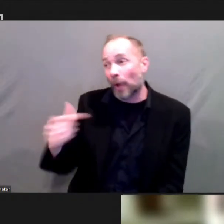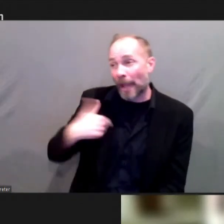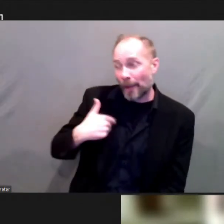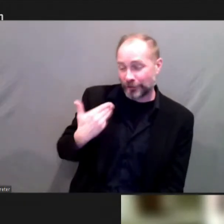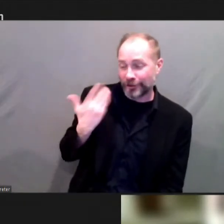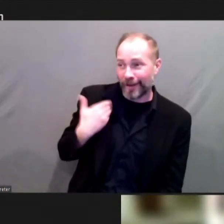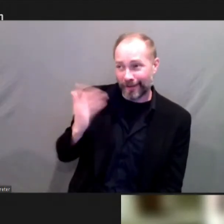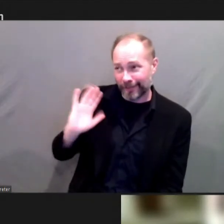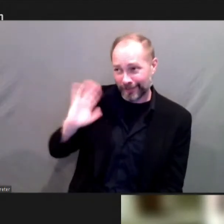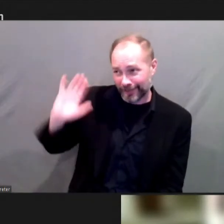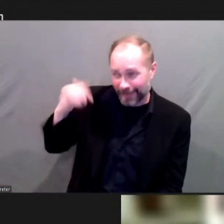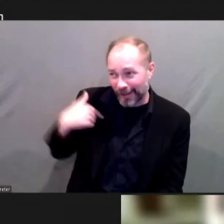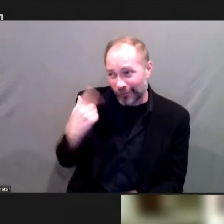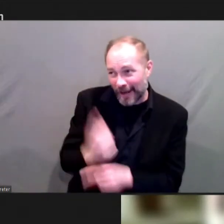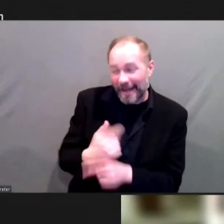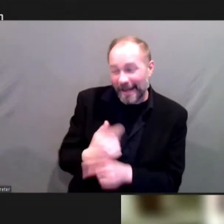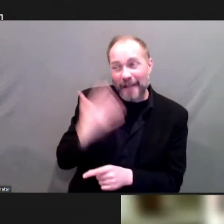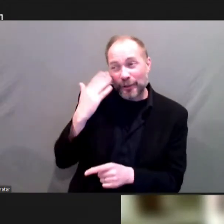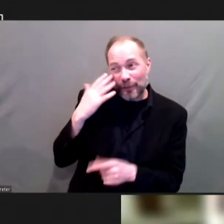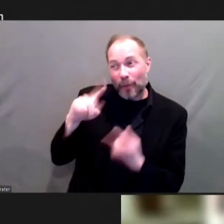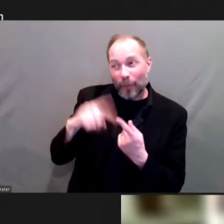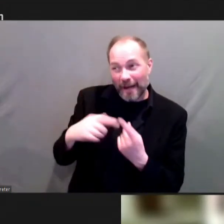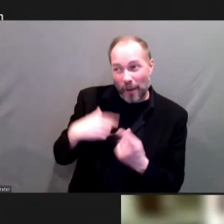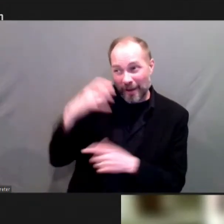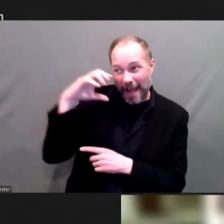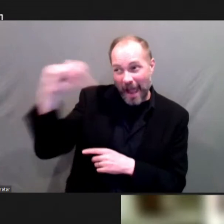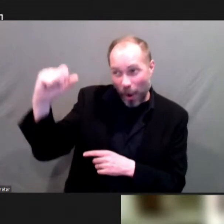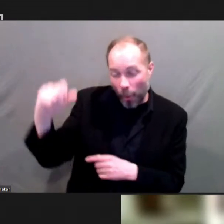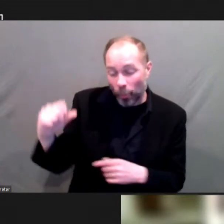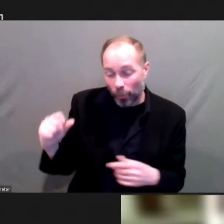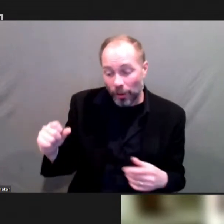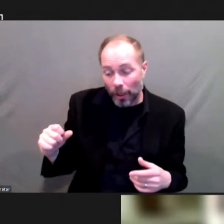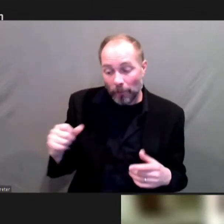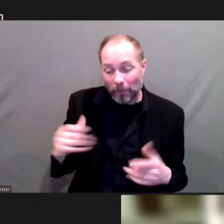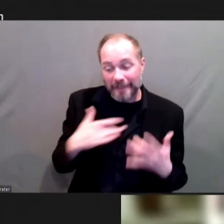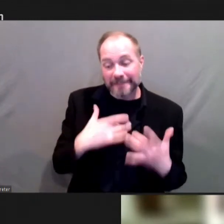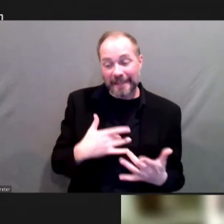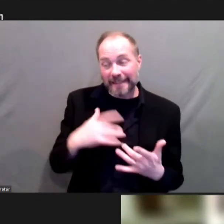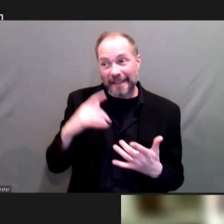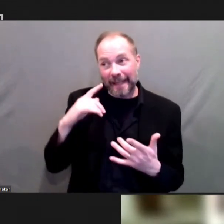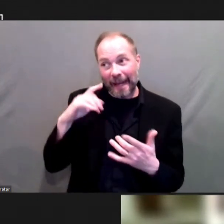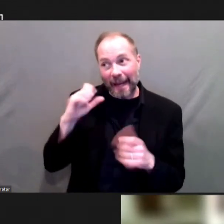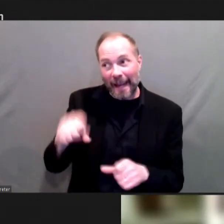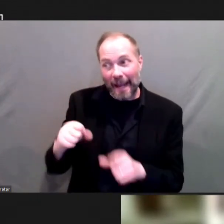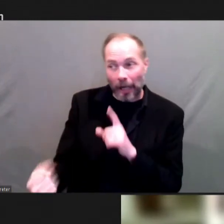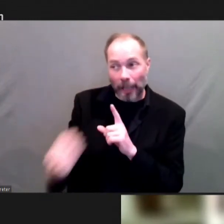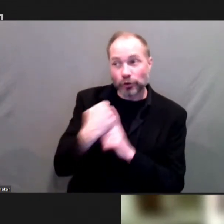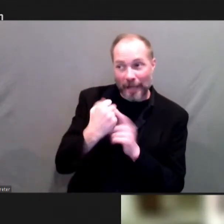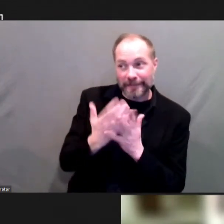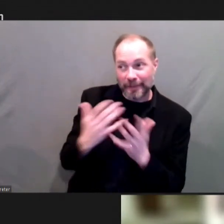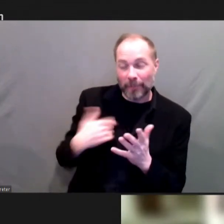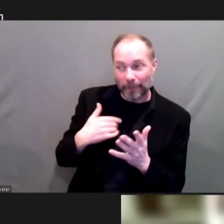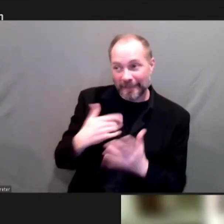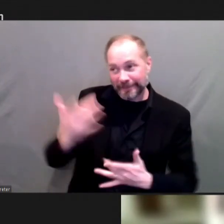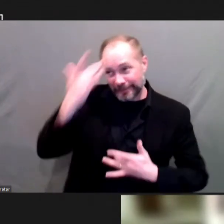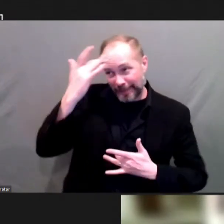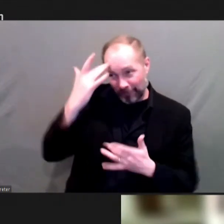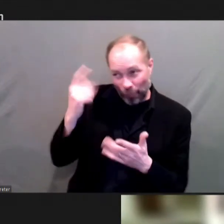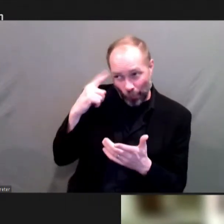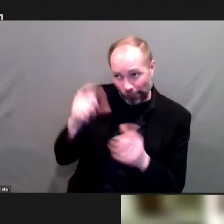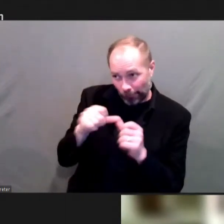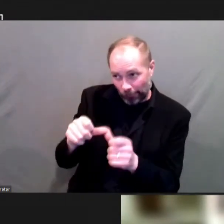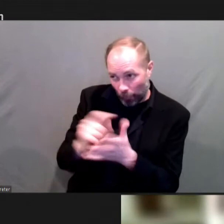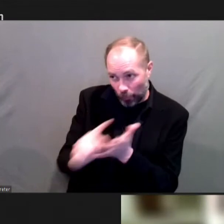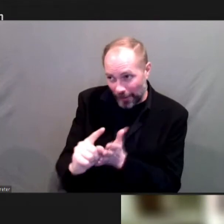And I knew that when I went out, I could easily contract something to be sick for the next week. If I was